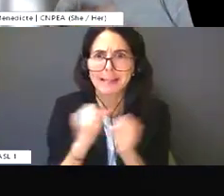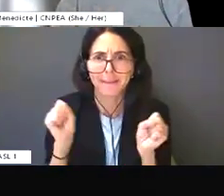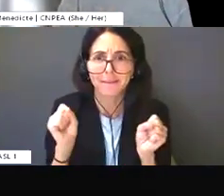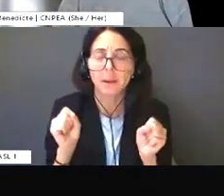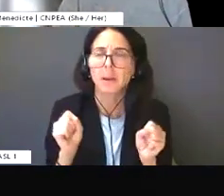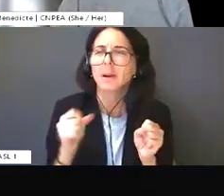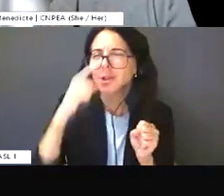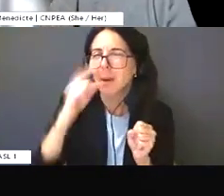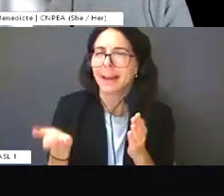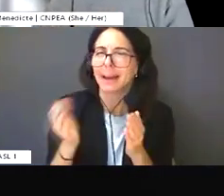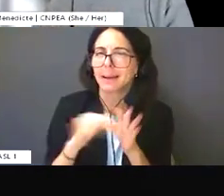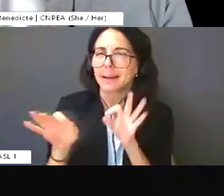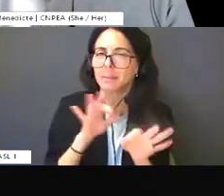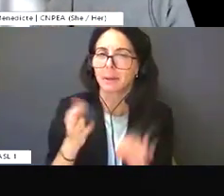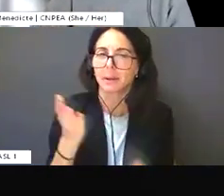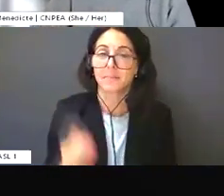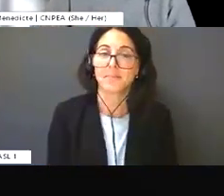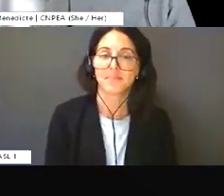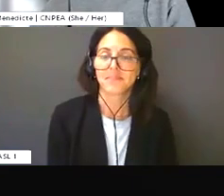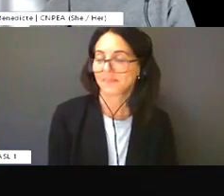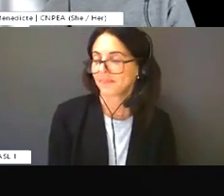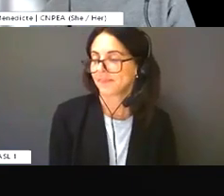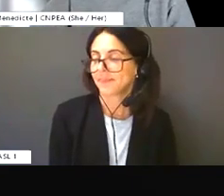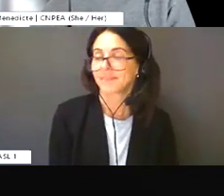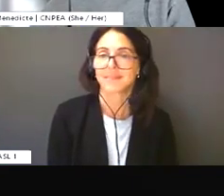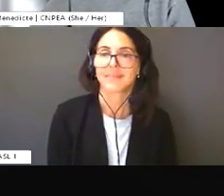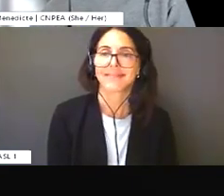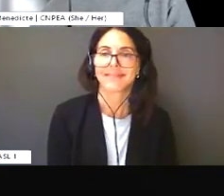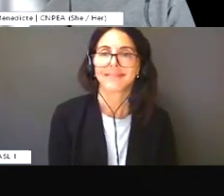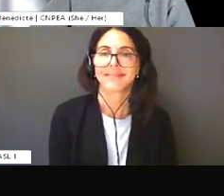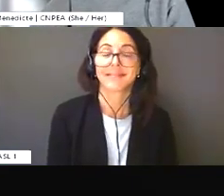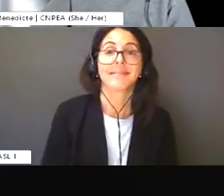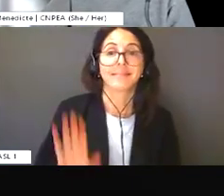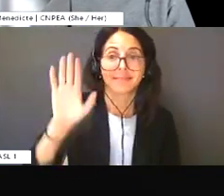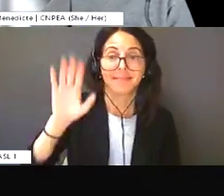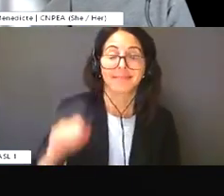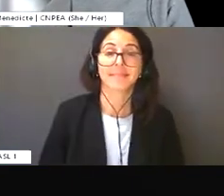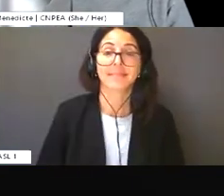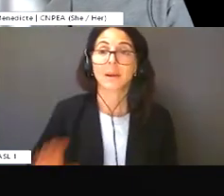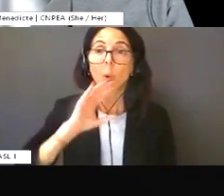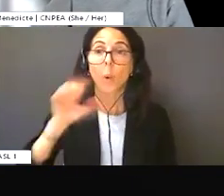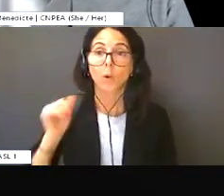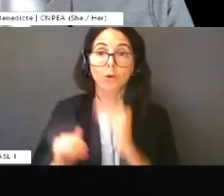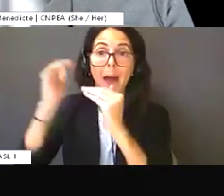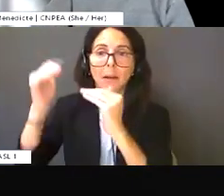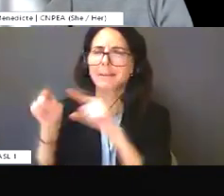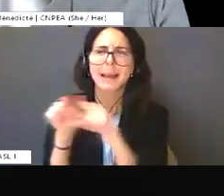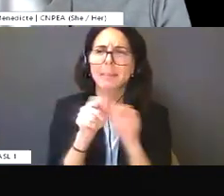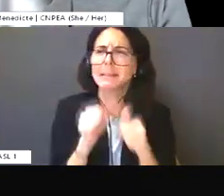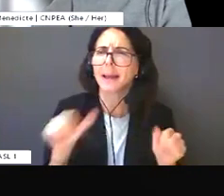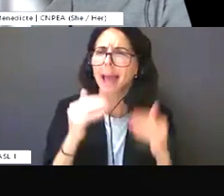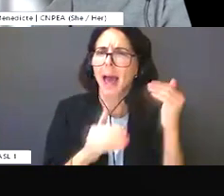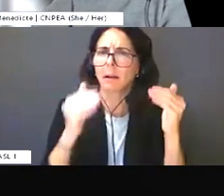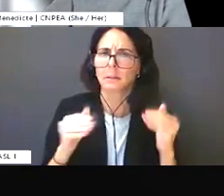of re-explain that a little bit more in detail? I would just say that older adults, like all adults, get to